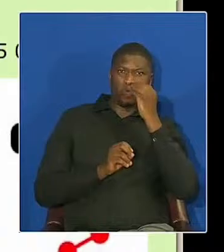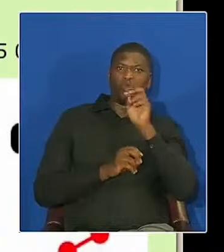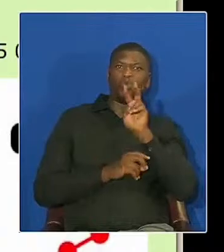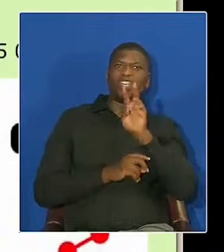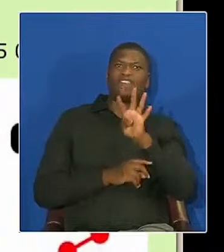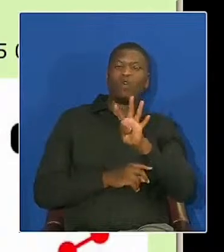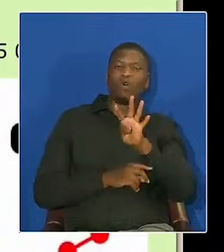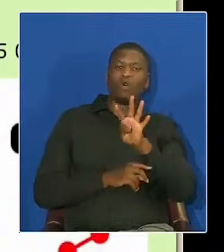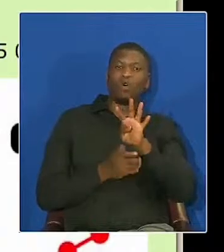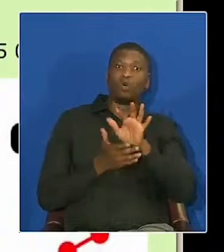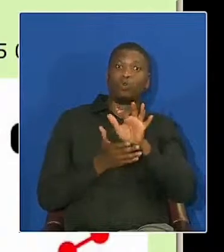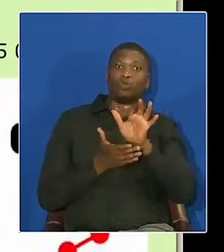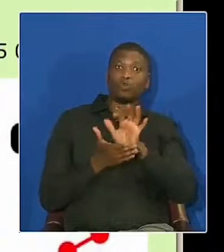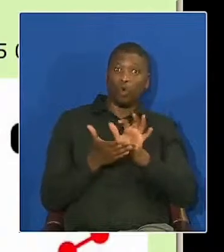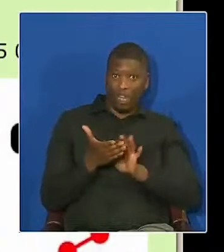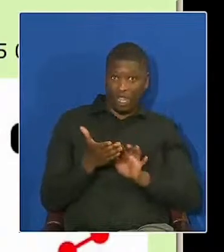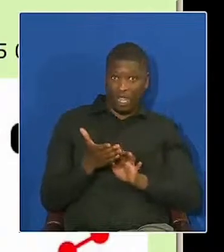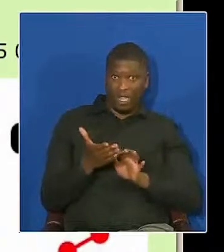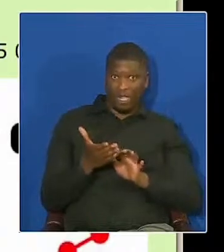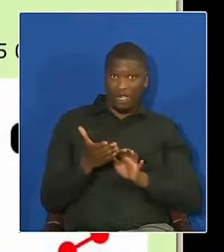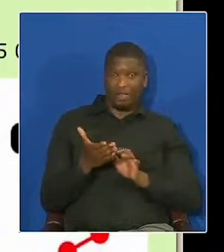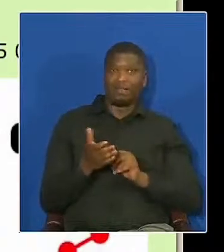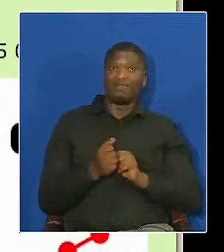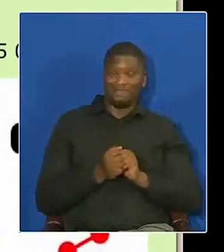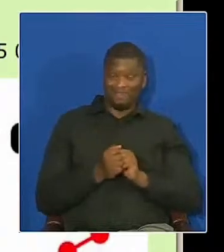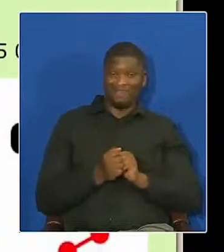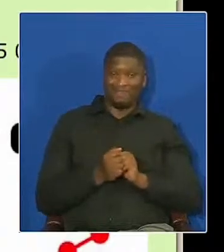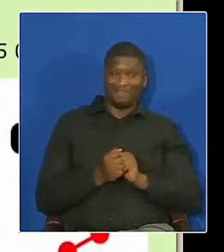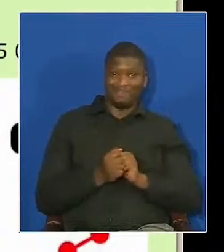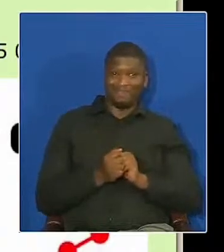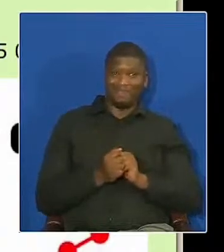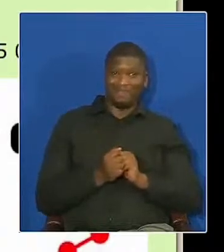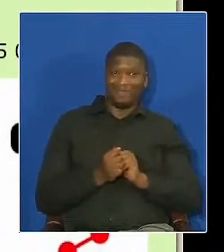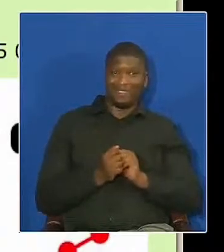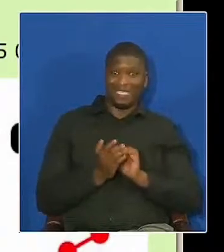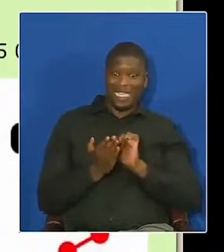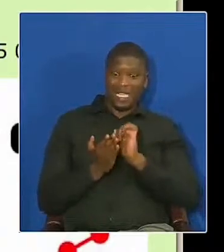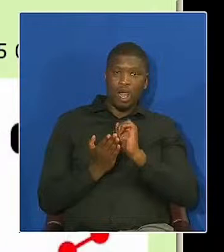story with his